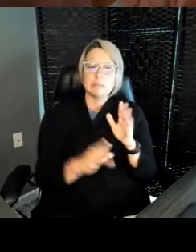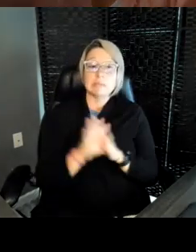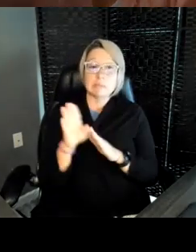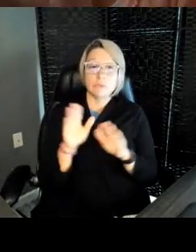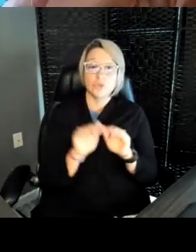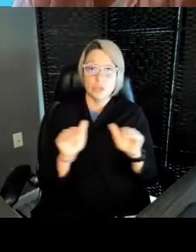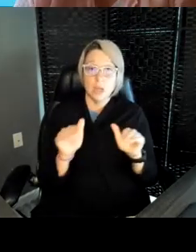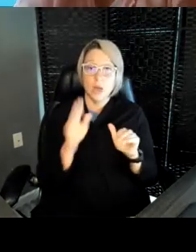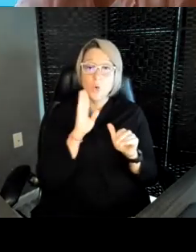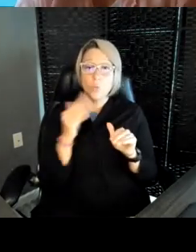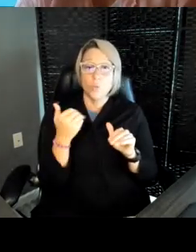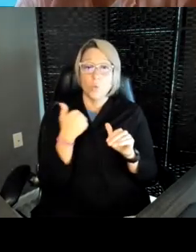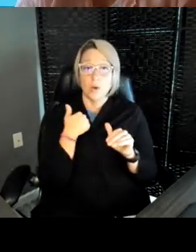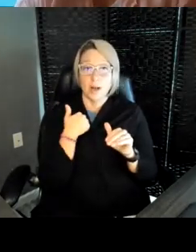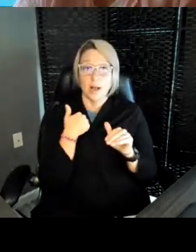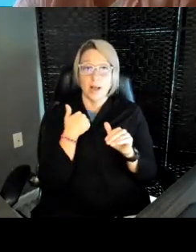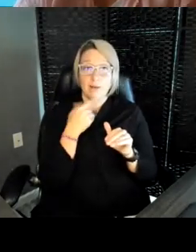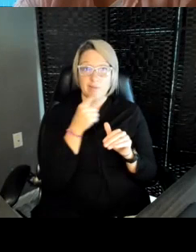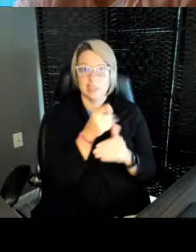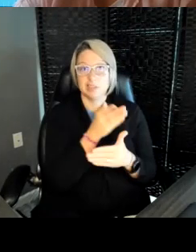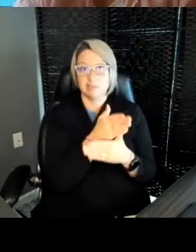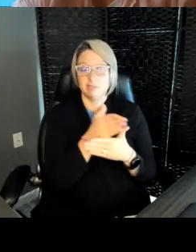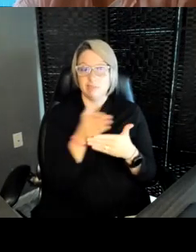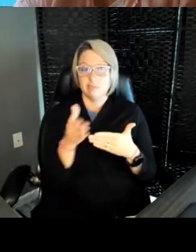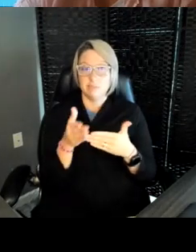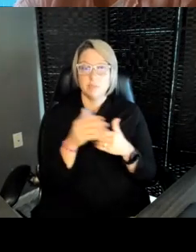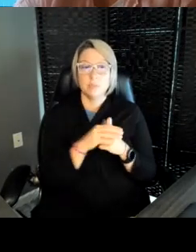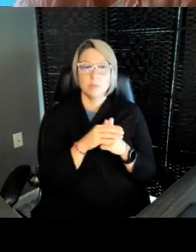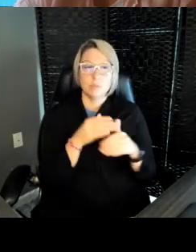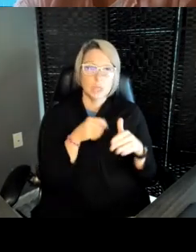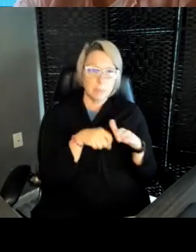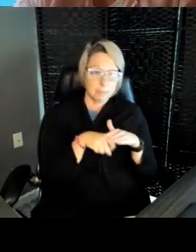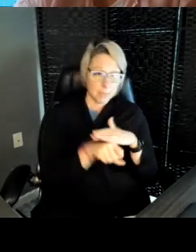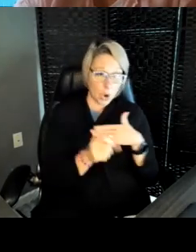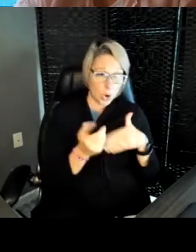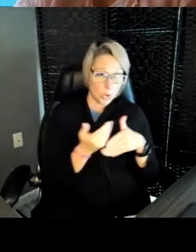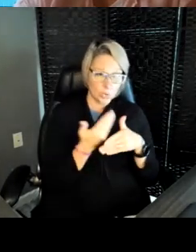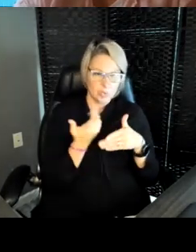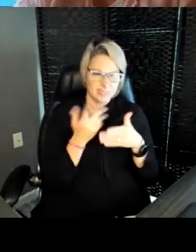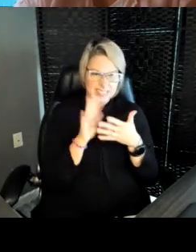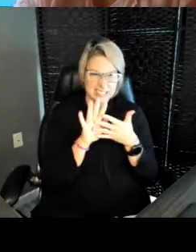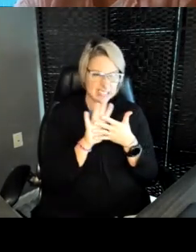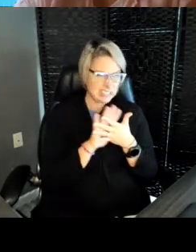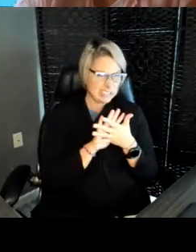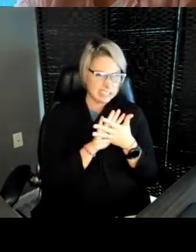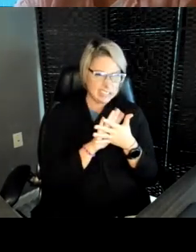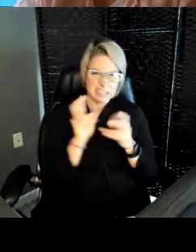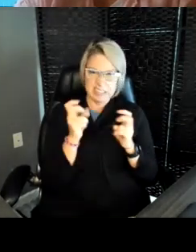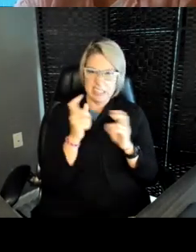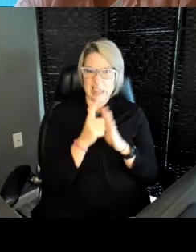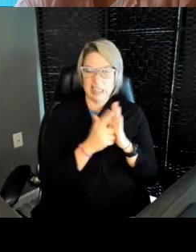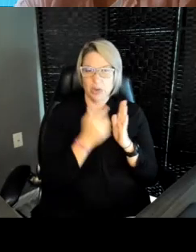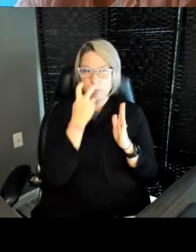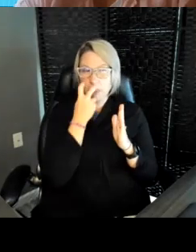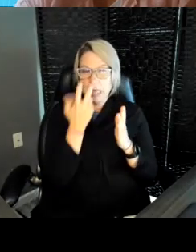is going to have this kind of progression. So newborn, you see, it's pretty rough. It's pretty much legal blindness from an